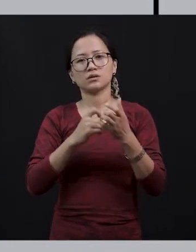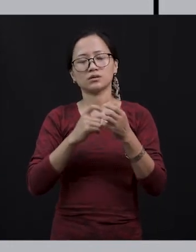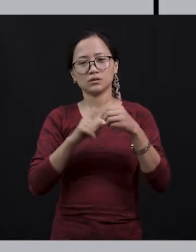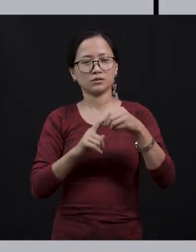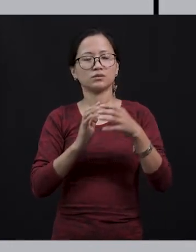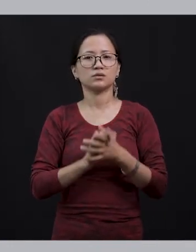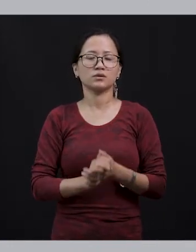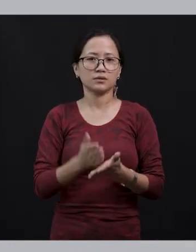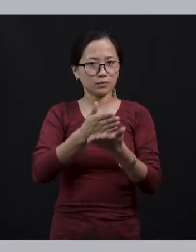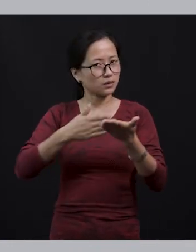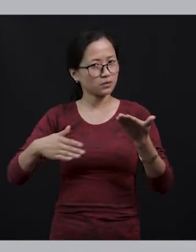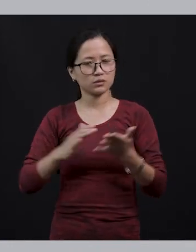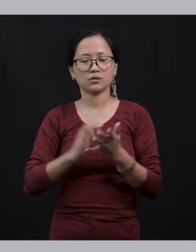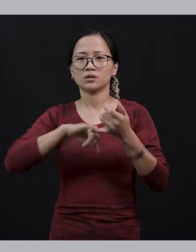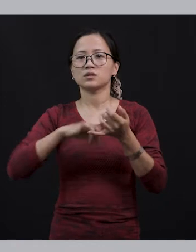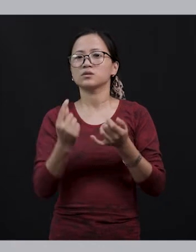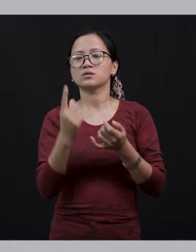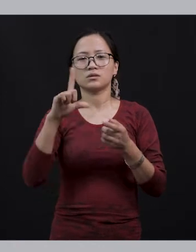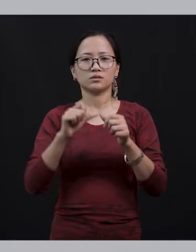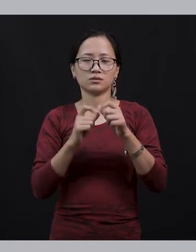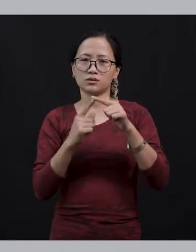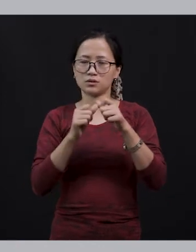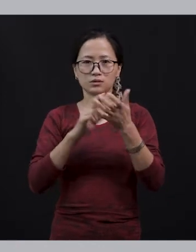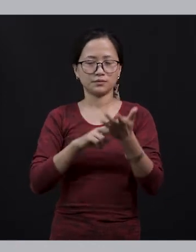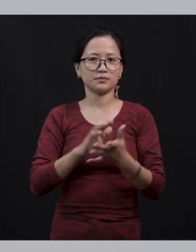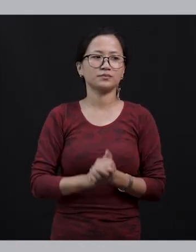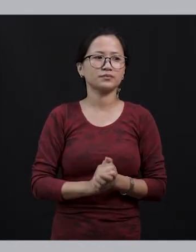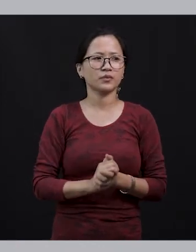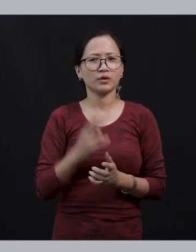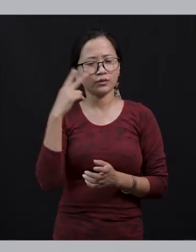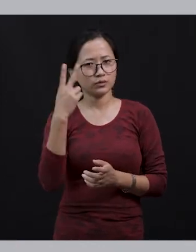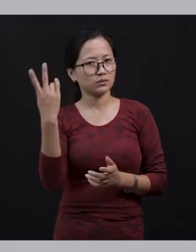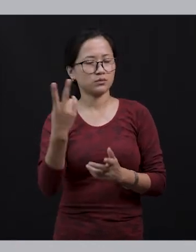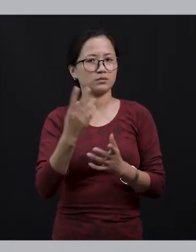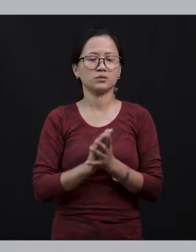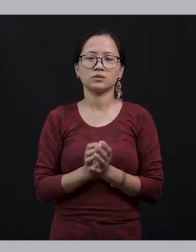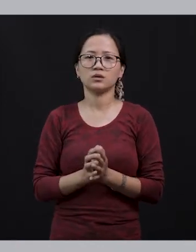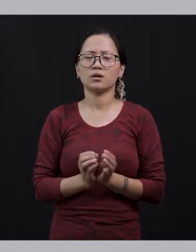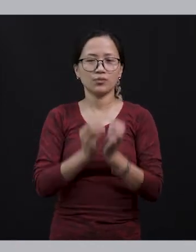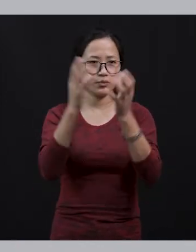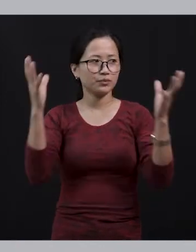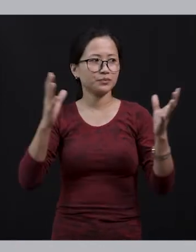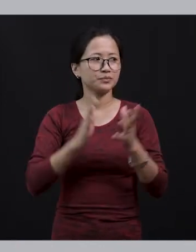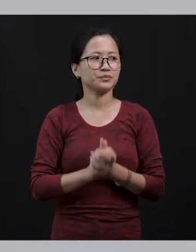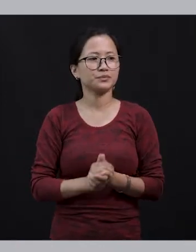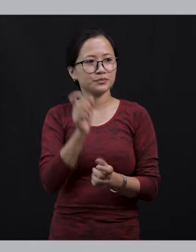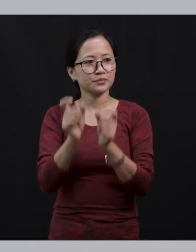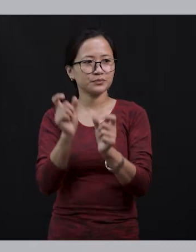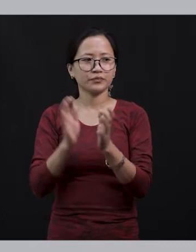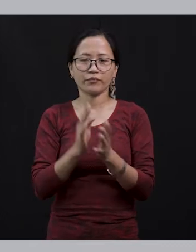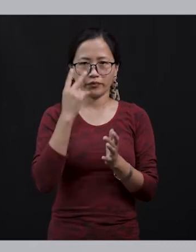that particular sultan. The second one was the traveler's account. So many of the